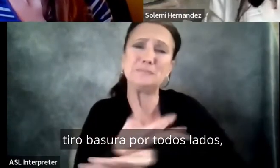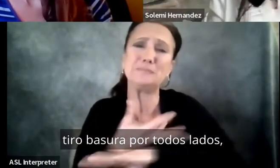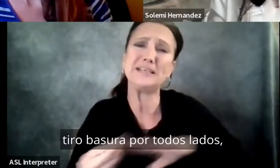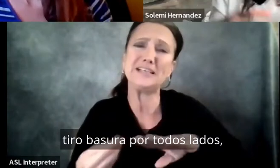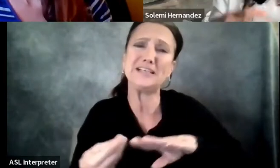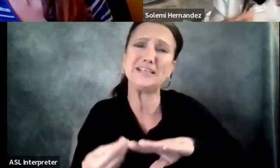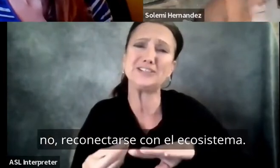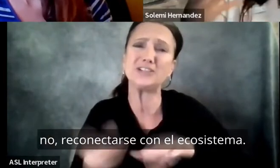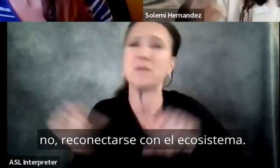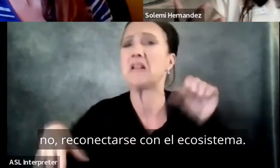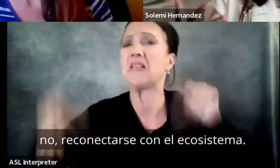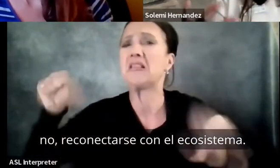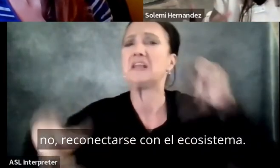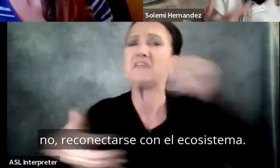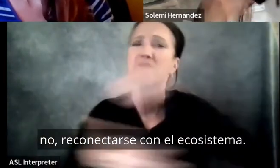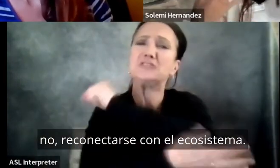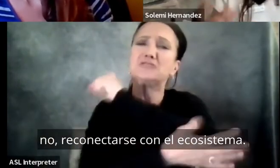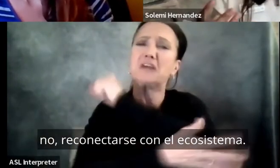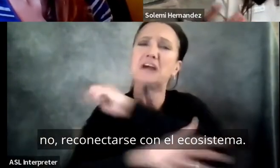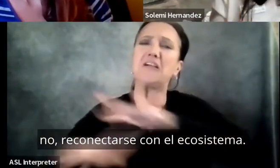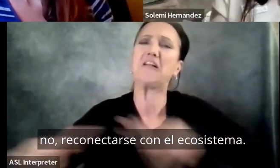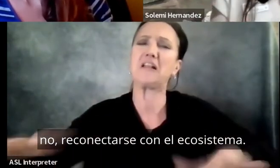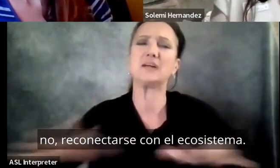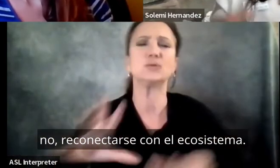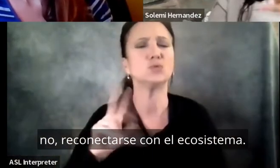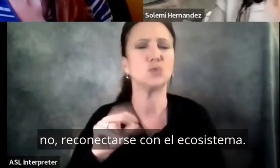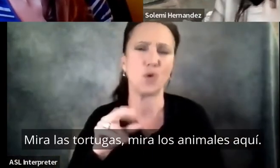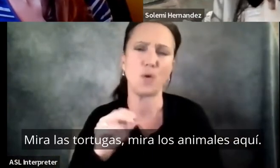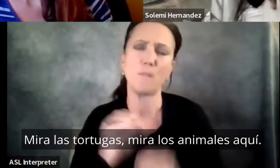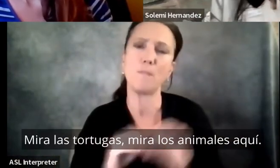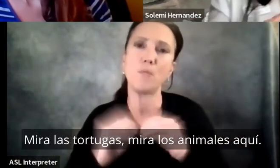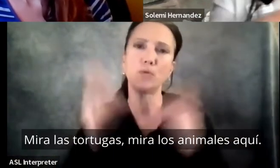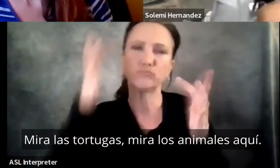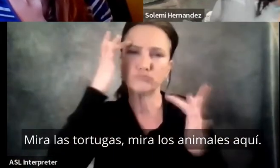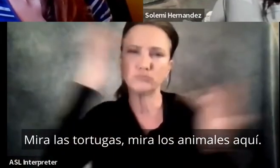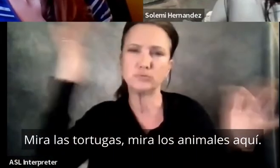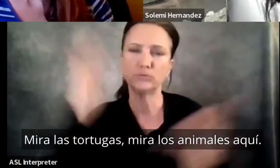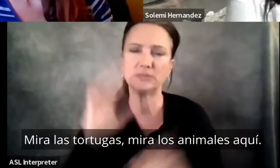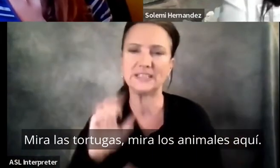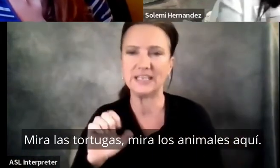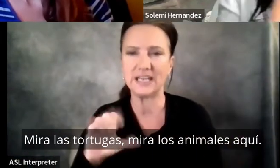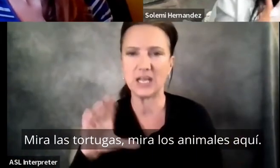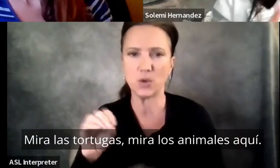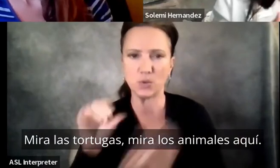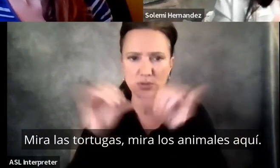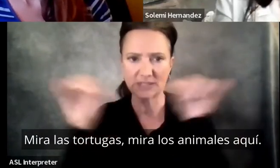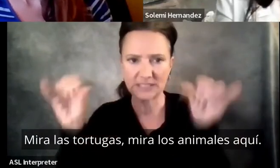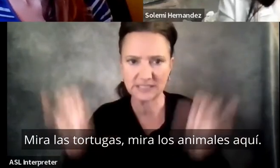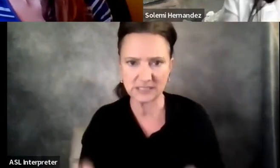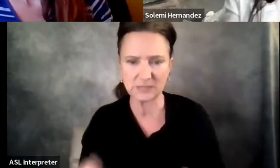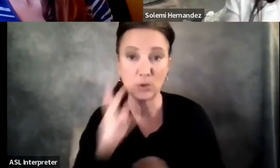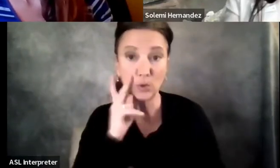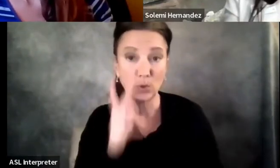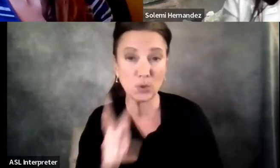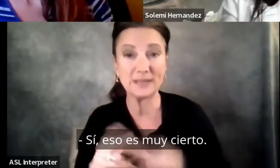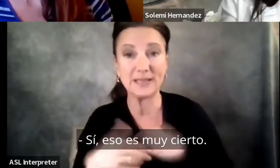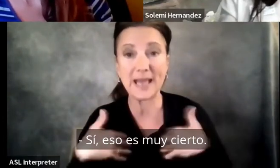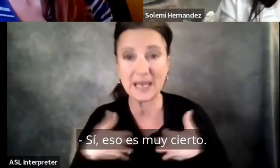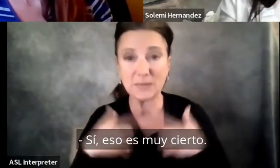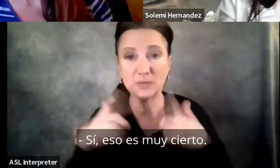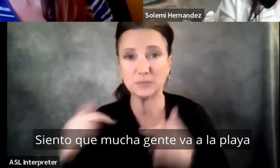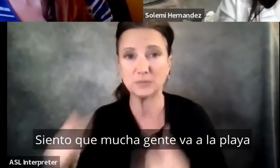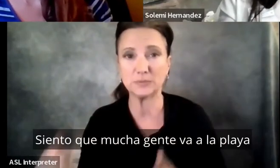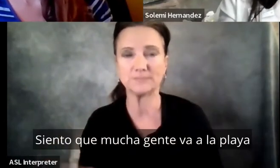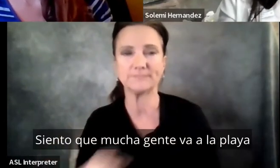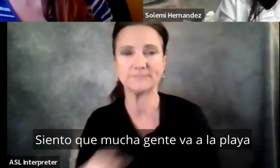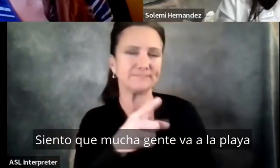over the place. No, really connecting, you know, with the ecosystem. Look at the turtles, look at the animals in here. Yeah, that's